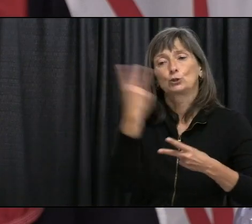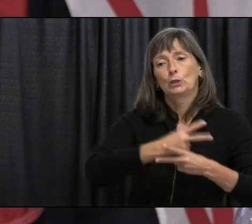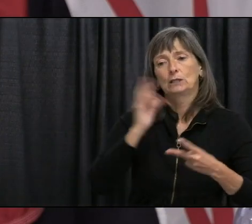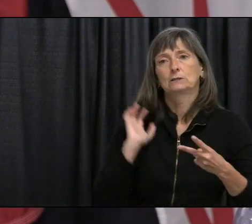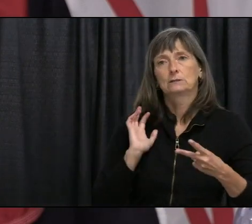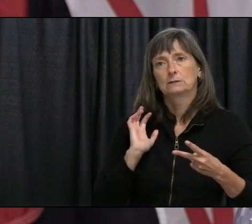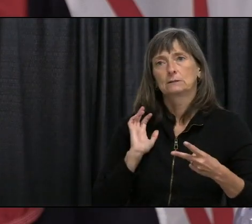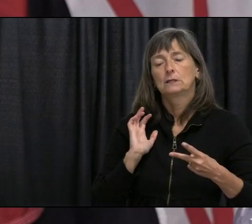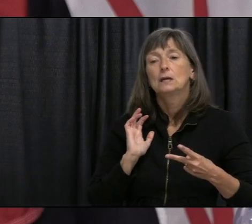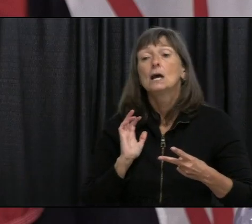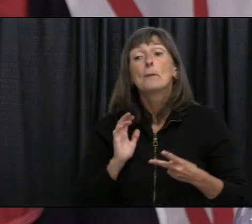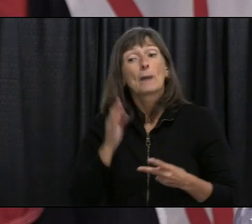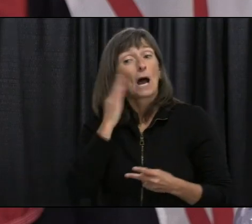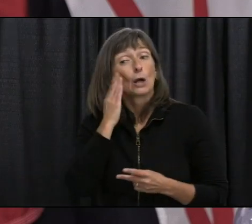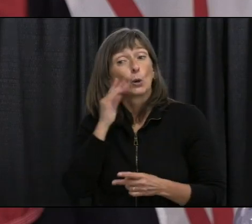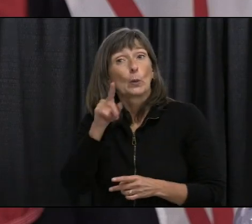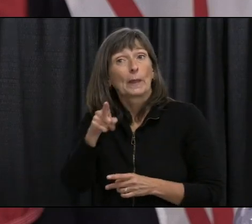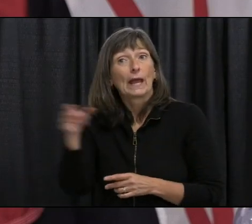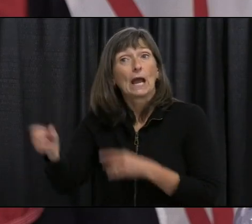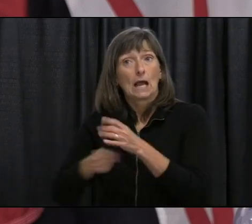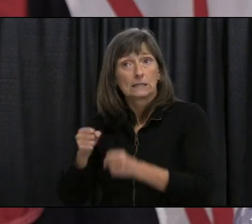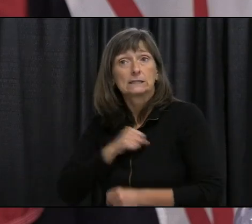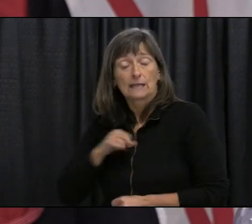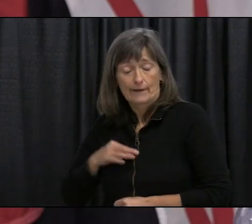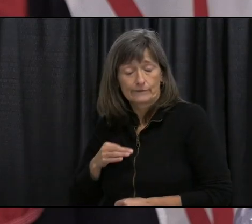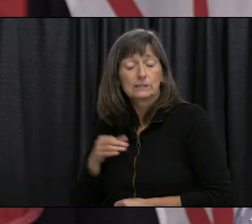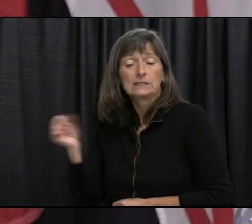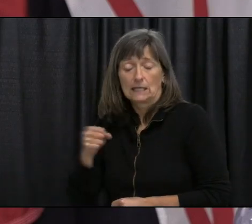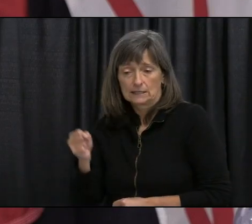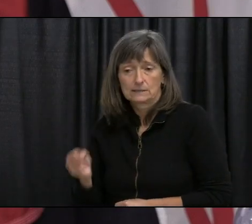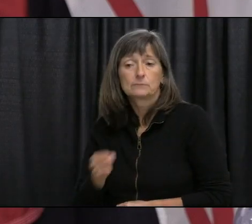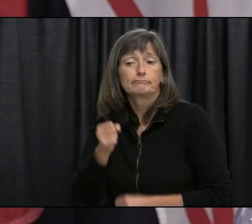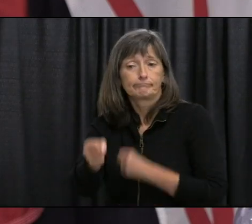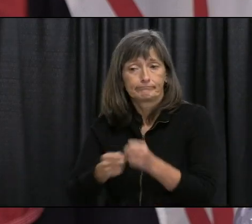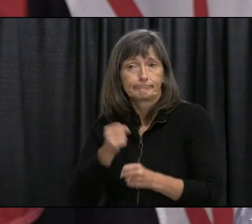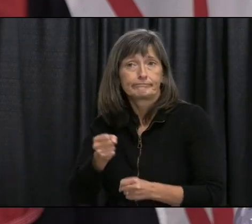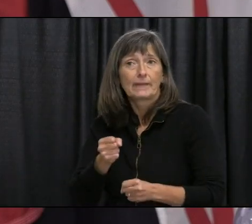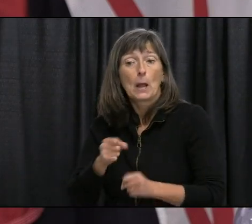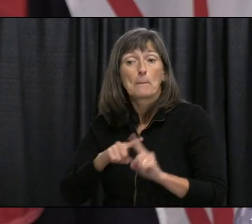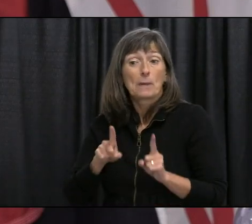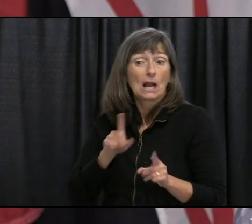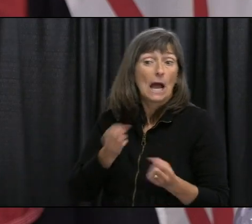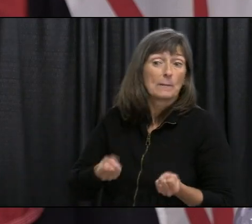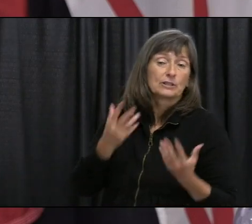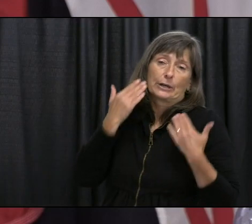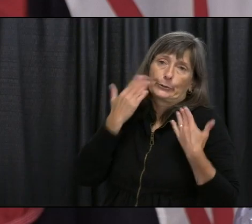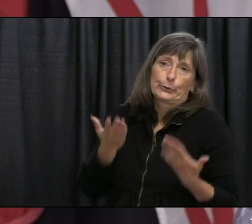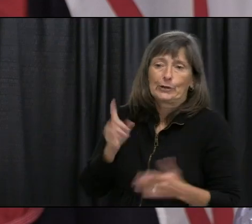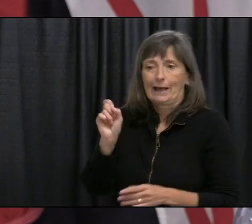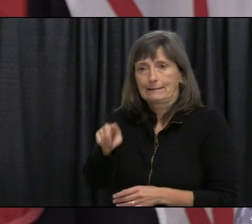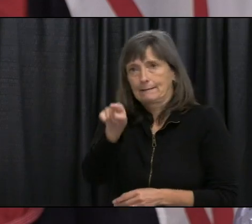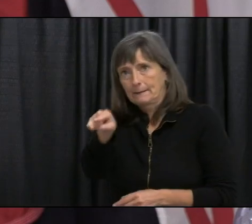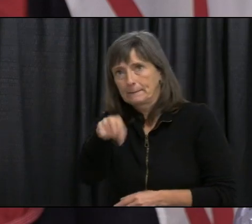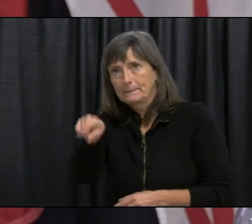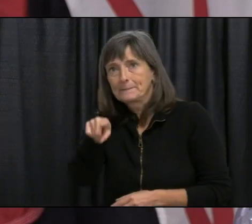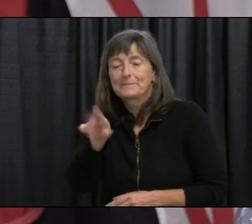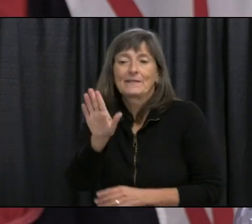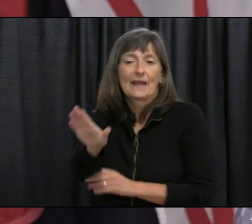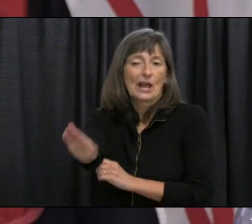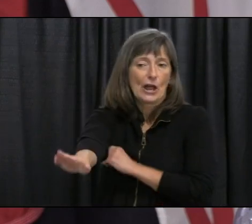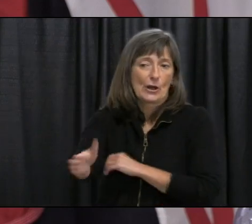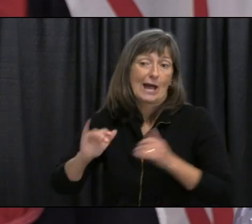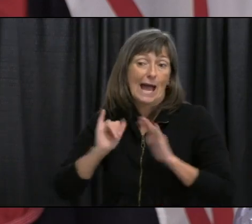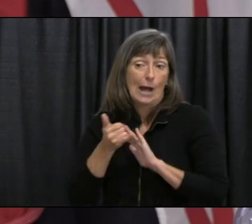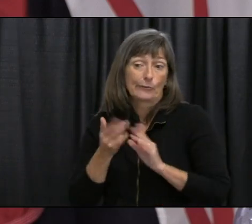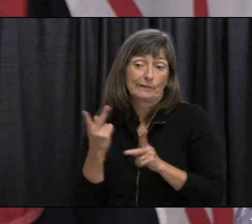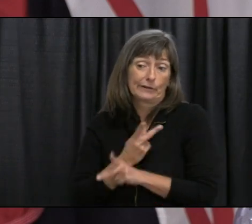what level, you would have to ask them. From my point of view, it's a performance-related issue. They have their benchmarks and whatever it takes to